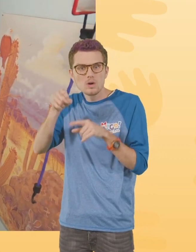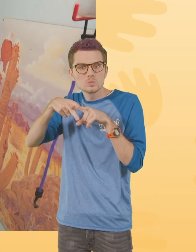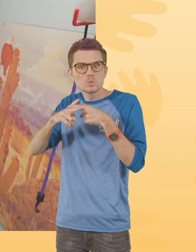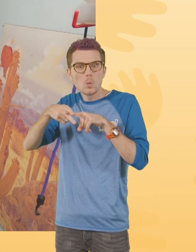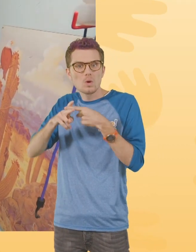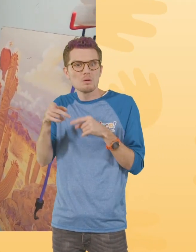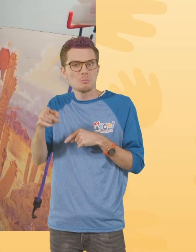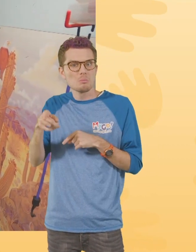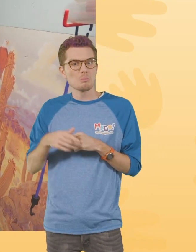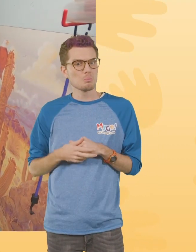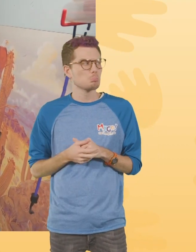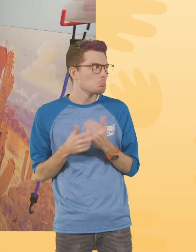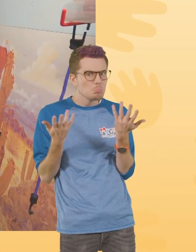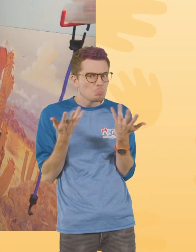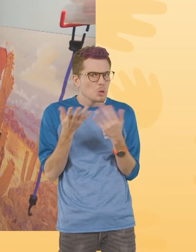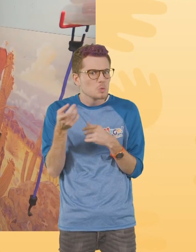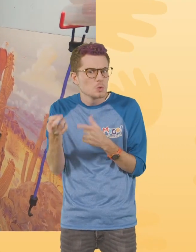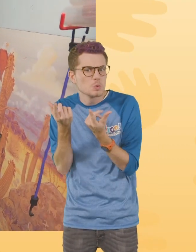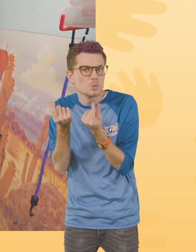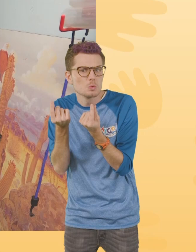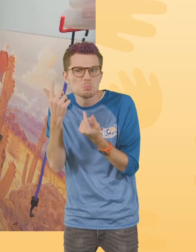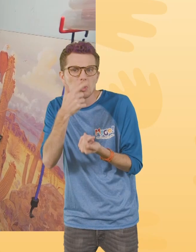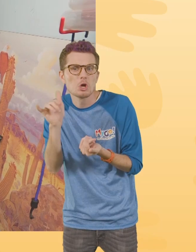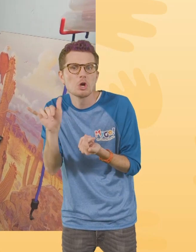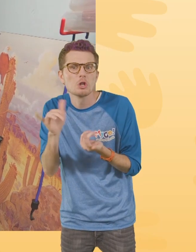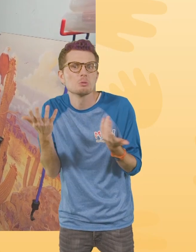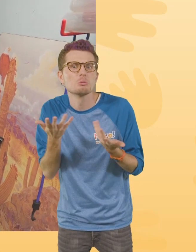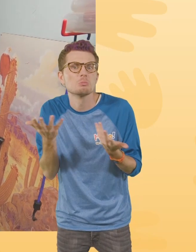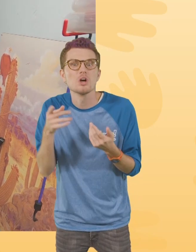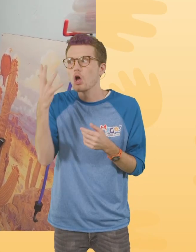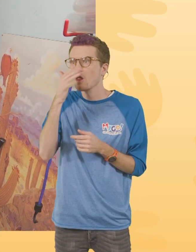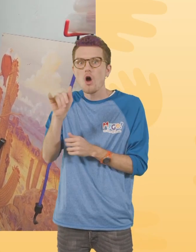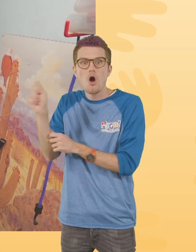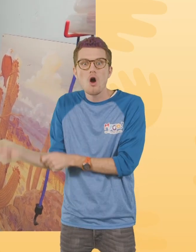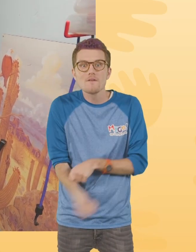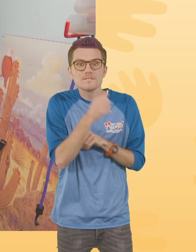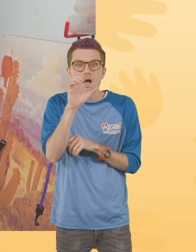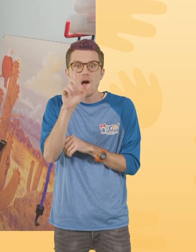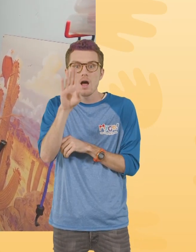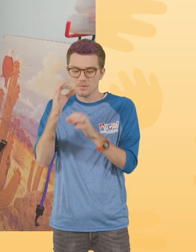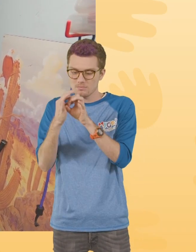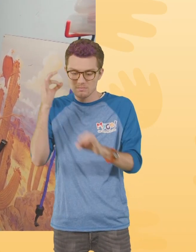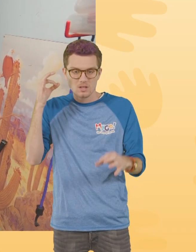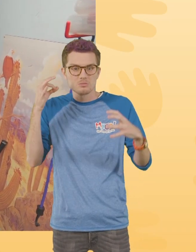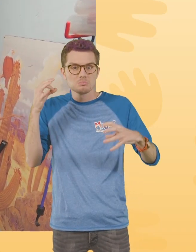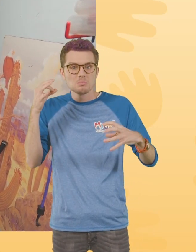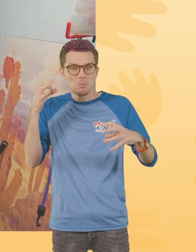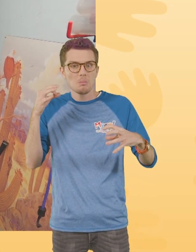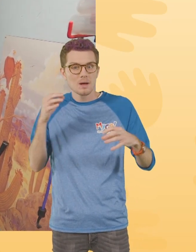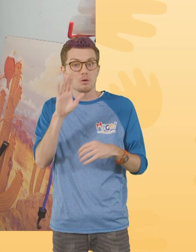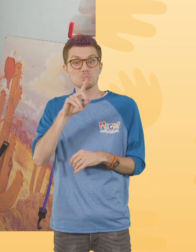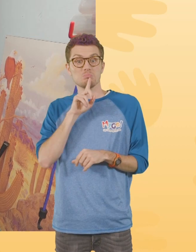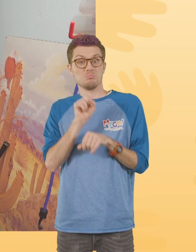some tools. Hey, what does this look like? Kind of looks like a golf club. But actually, see